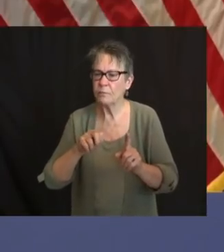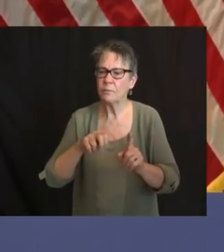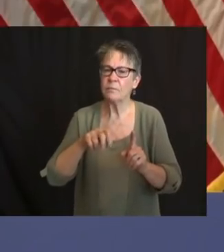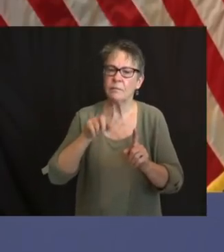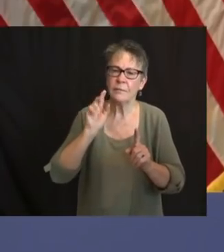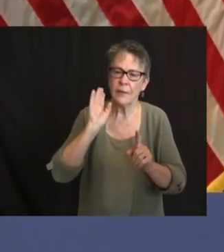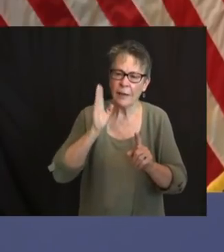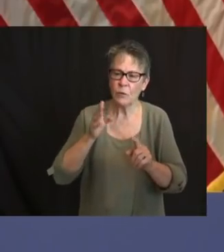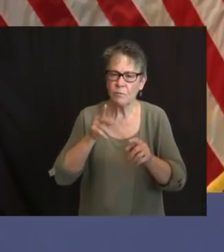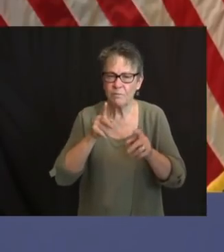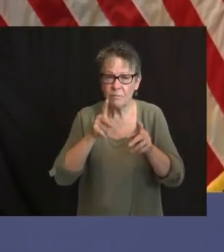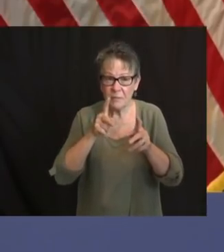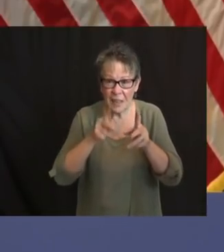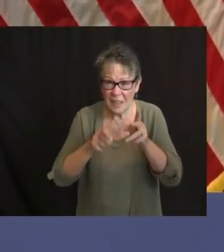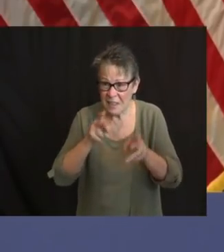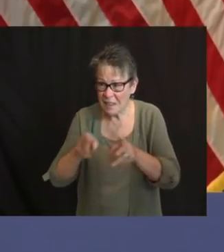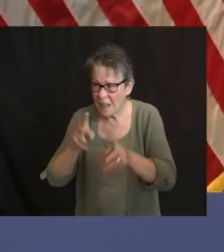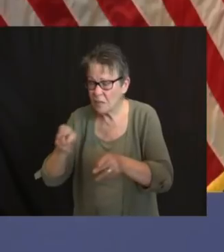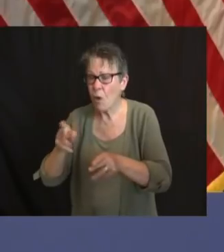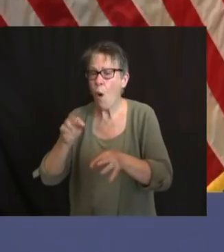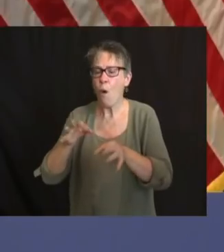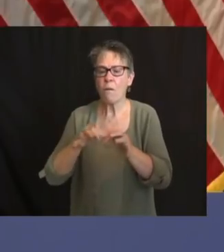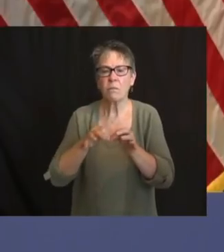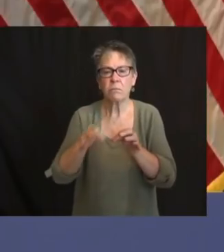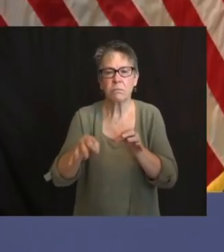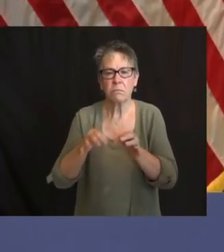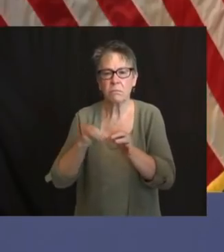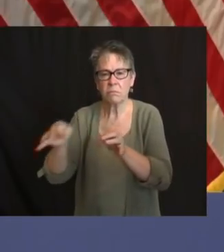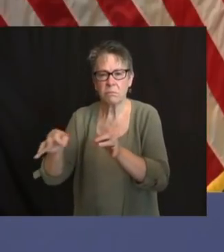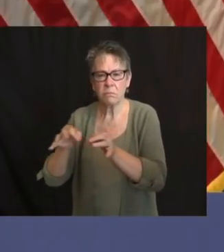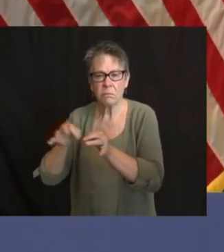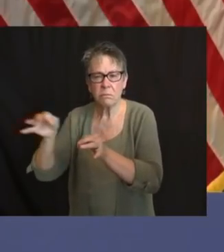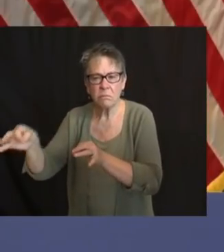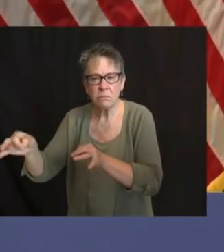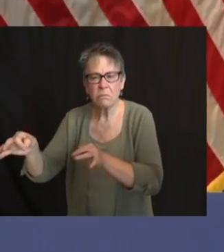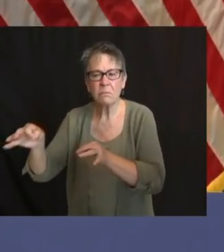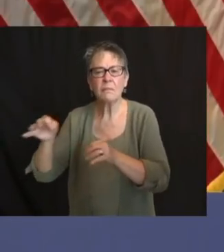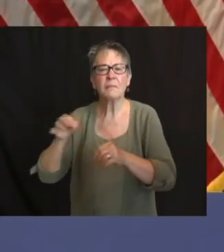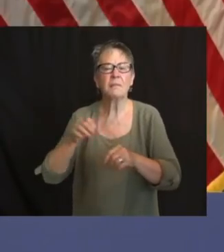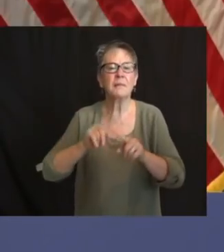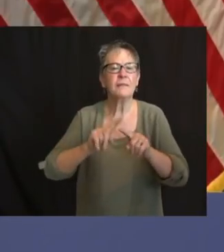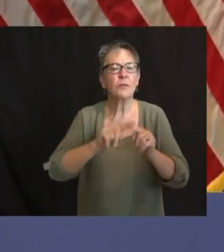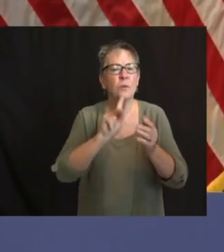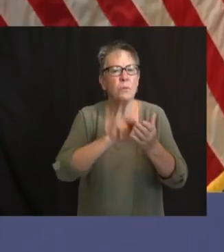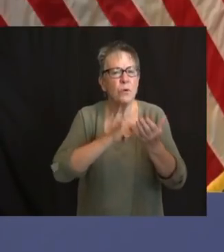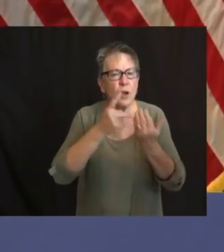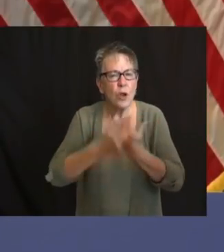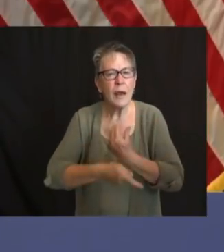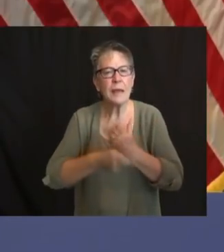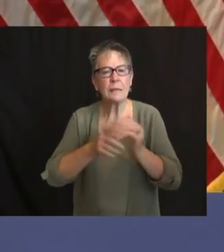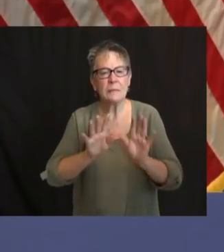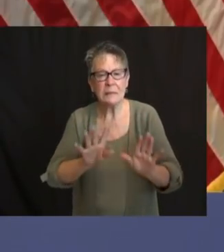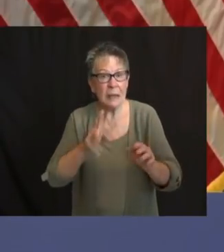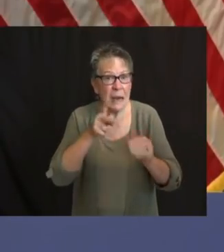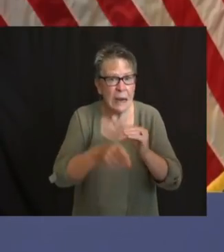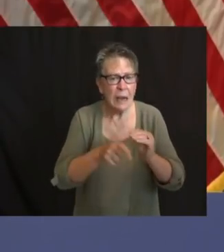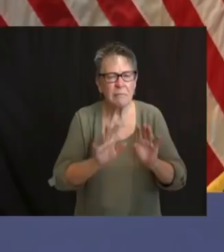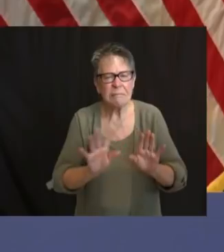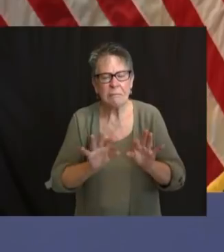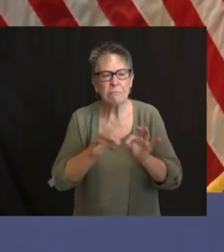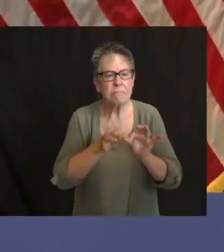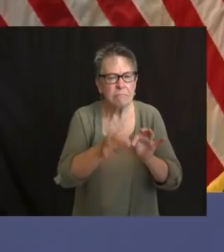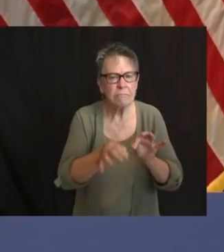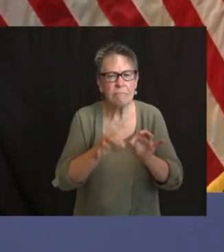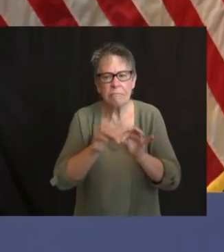of programs and expenditures, including ones that were our idea and that we love, senior freeze being on that list,